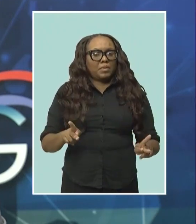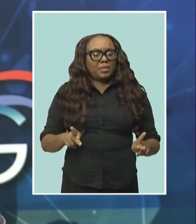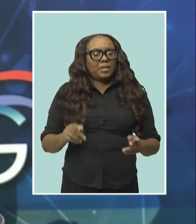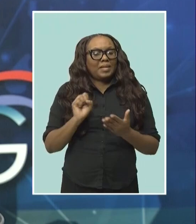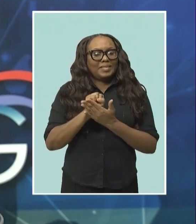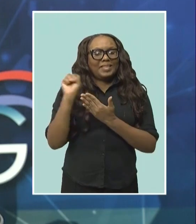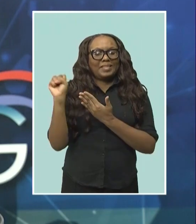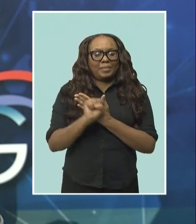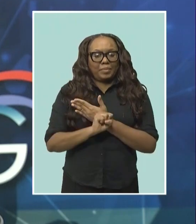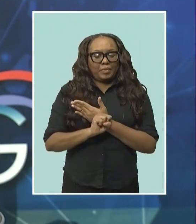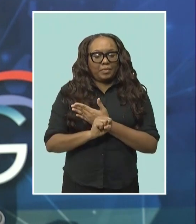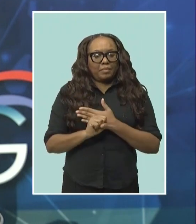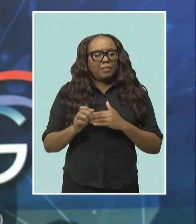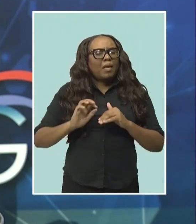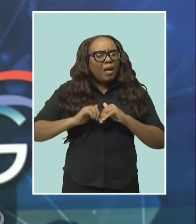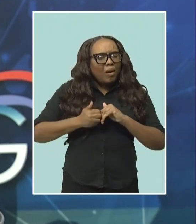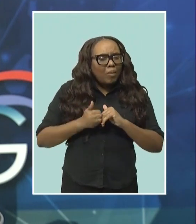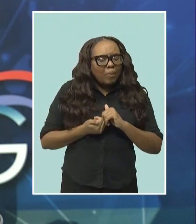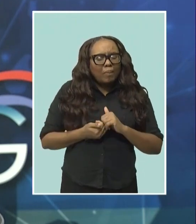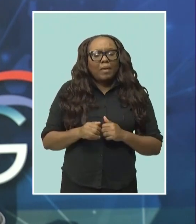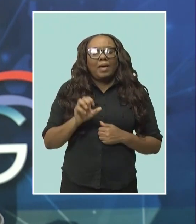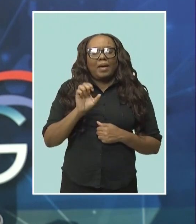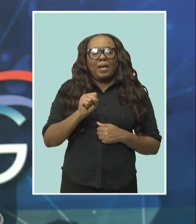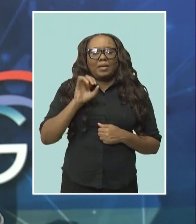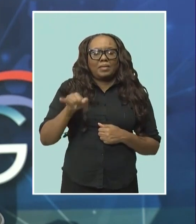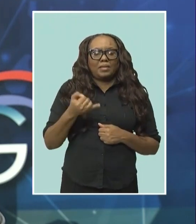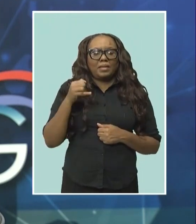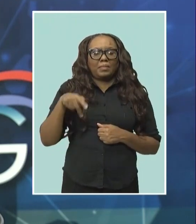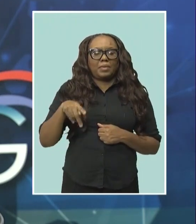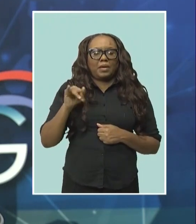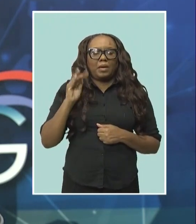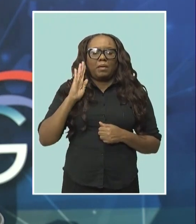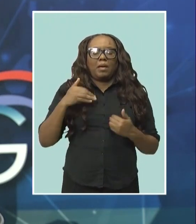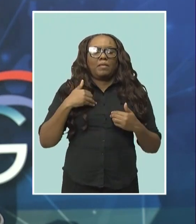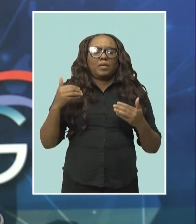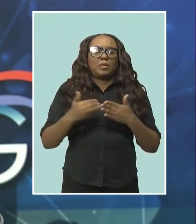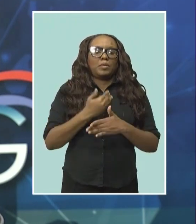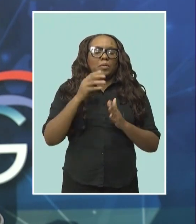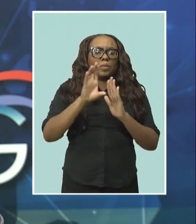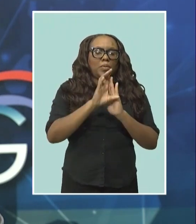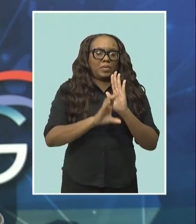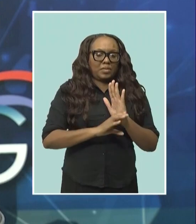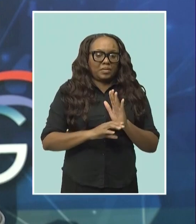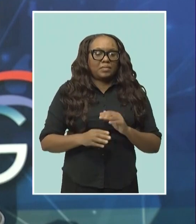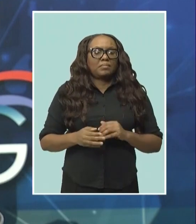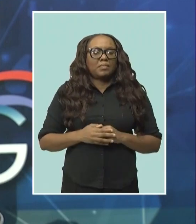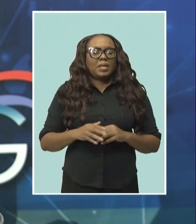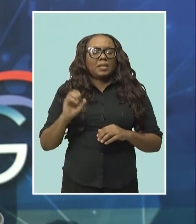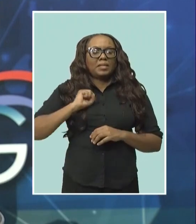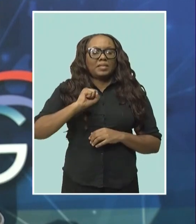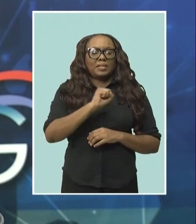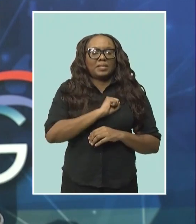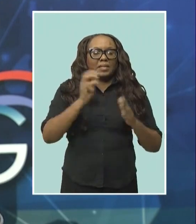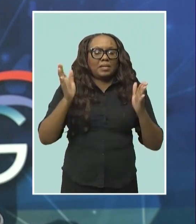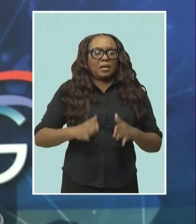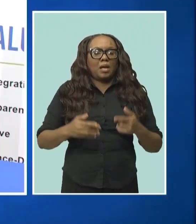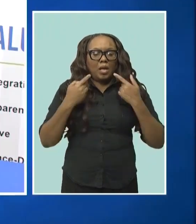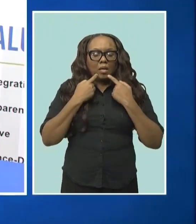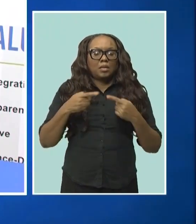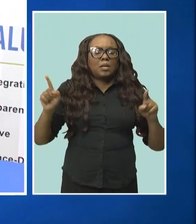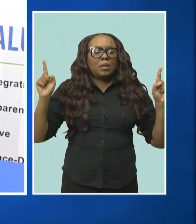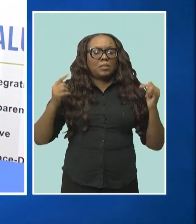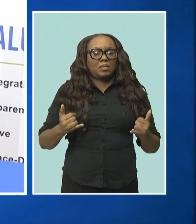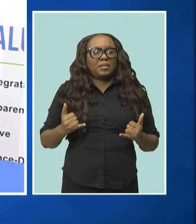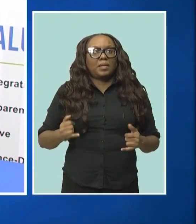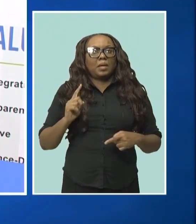That's because the Samuel Jackman Prescott Institute of Technology will be rolling out a new course. This was announced by Senator